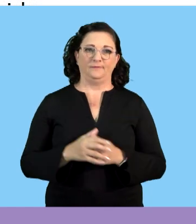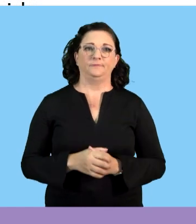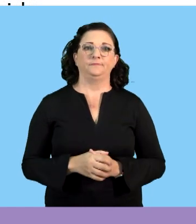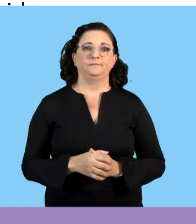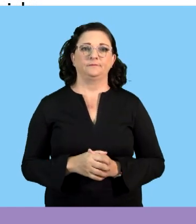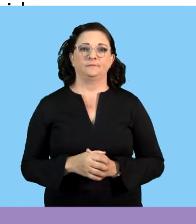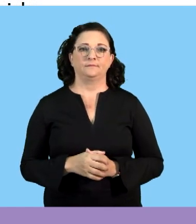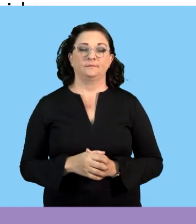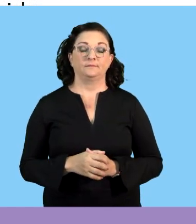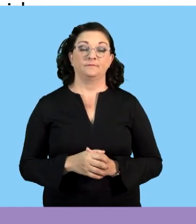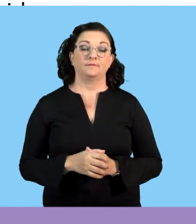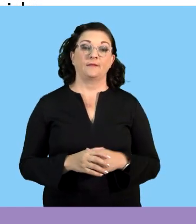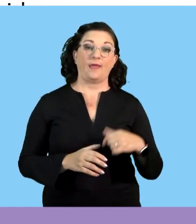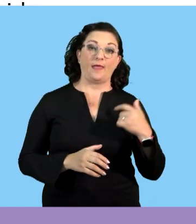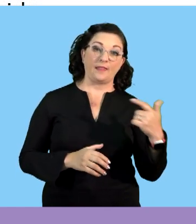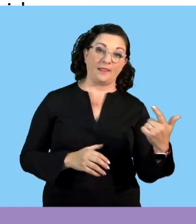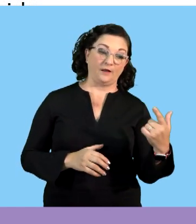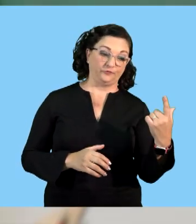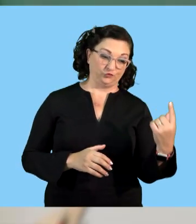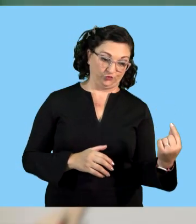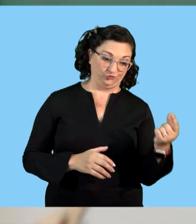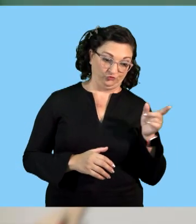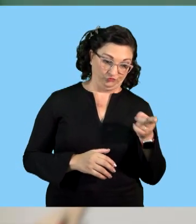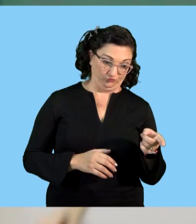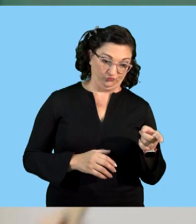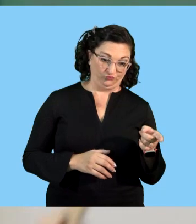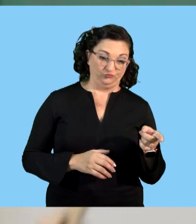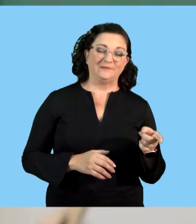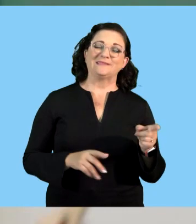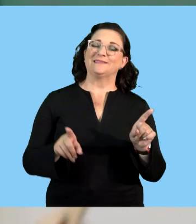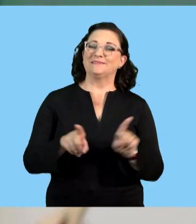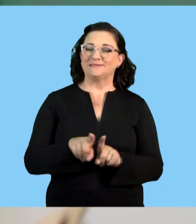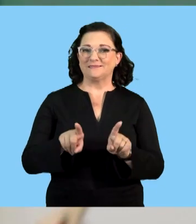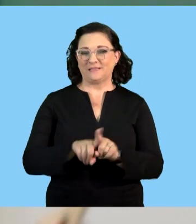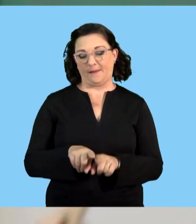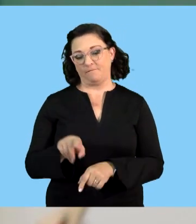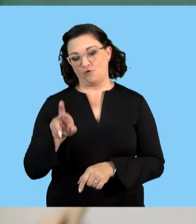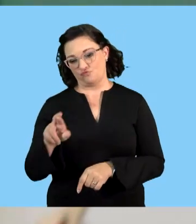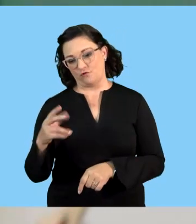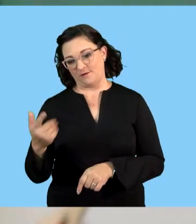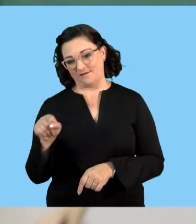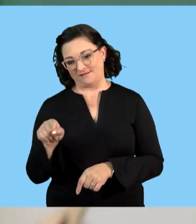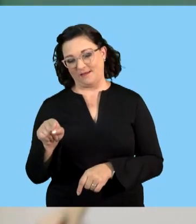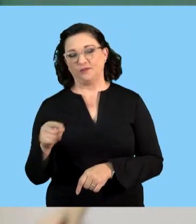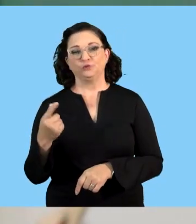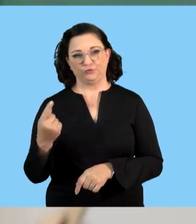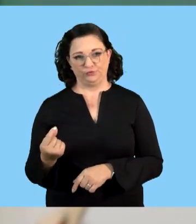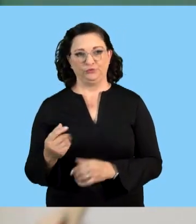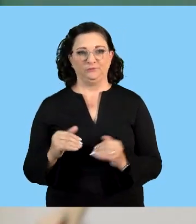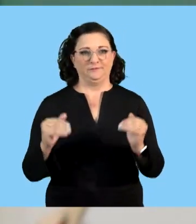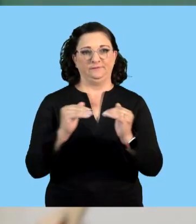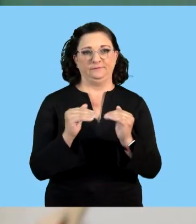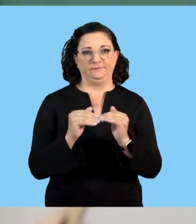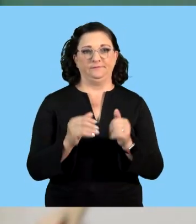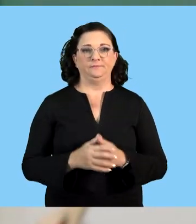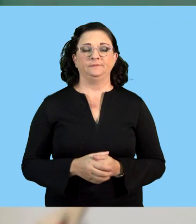also true about equations. What I do on the left-hand side of my equation, I must go and do the same thing on the right side of